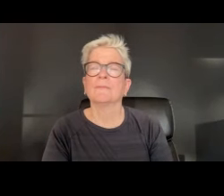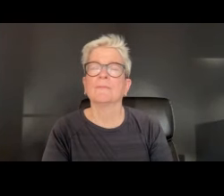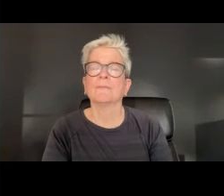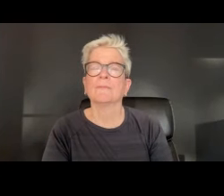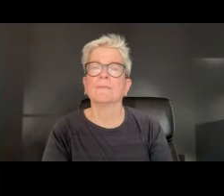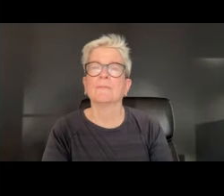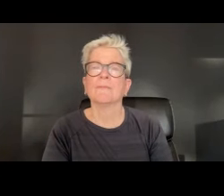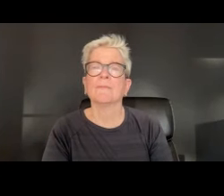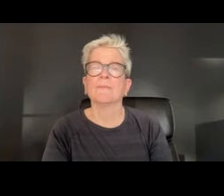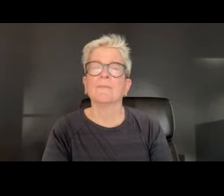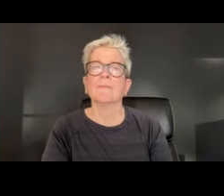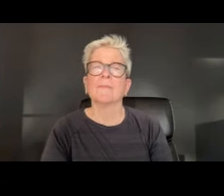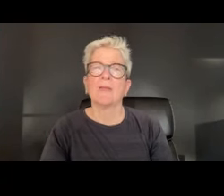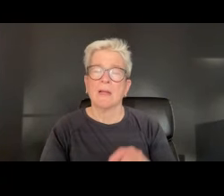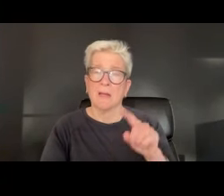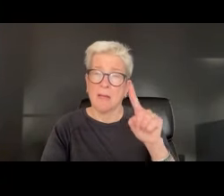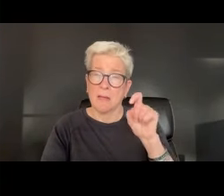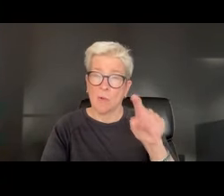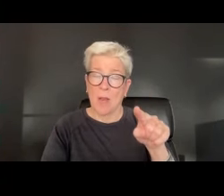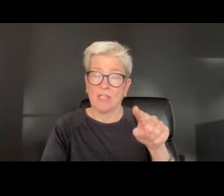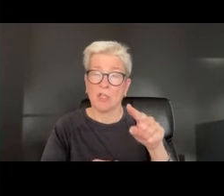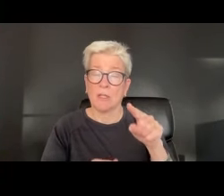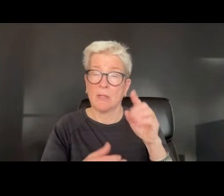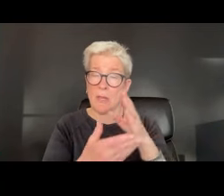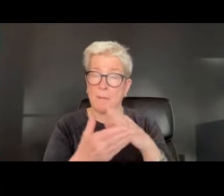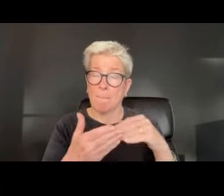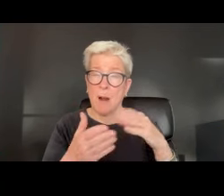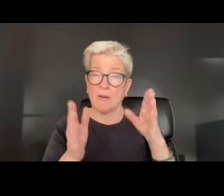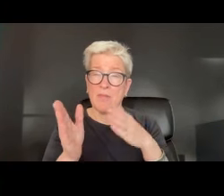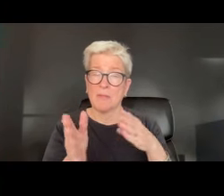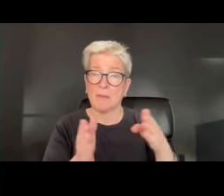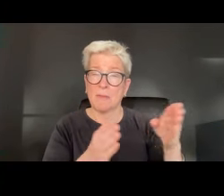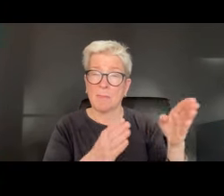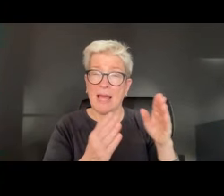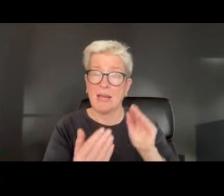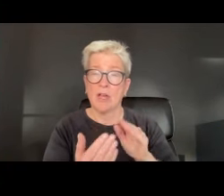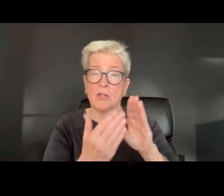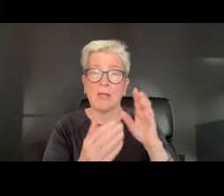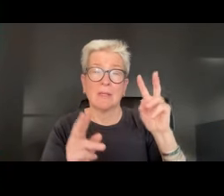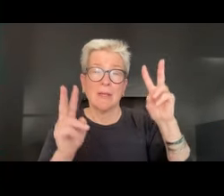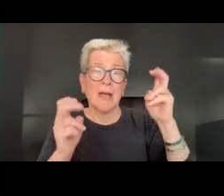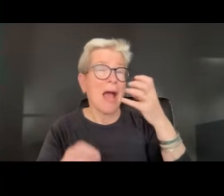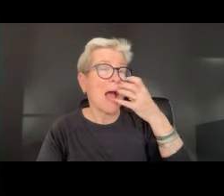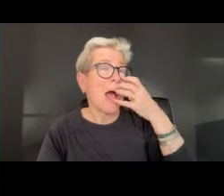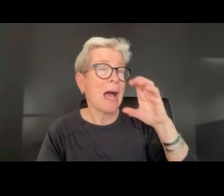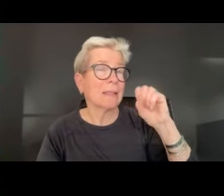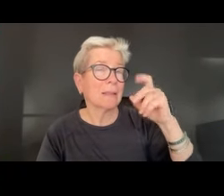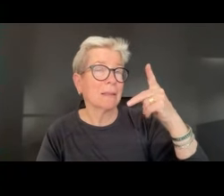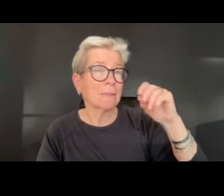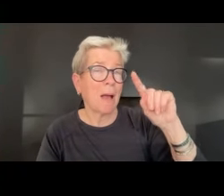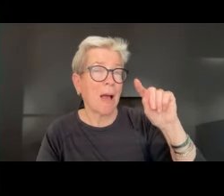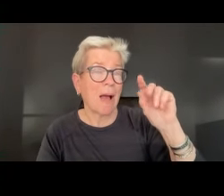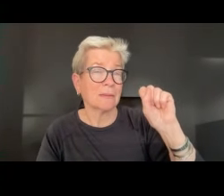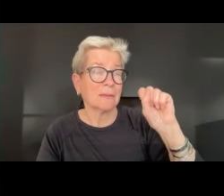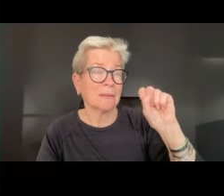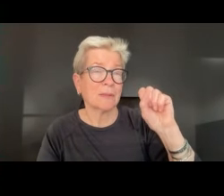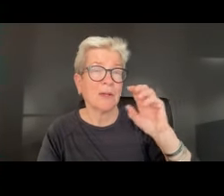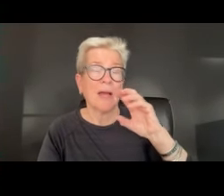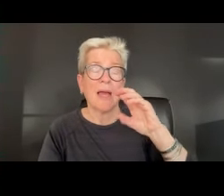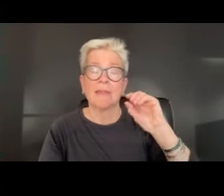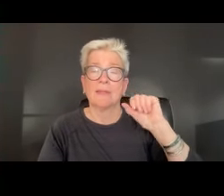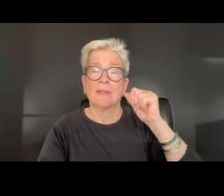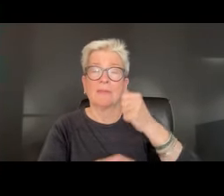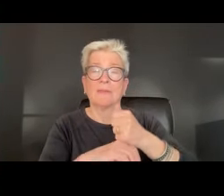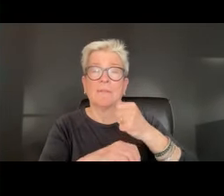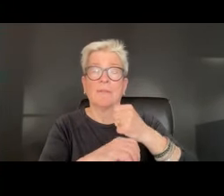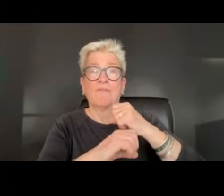Does part of this plan address prevention of hotspots and maintaining and planting canopy for prevention? Many